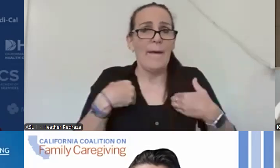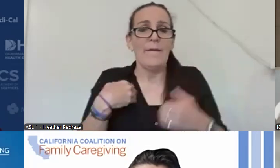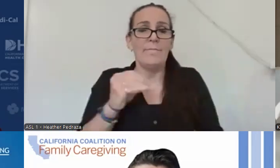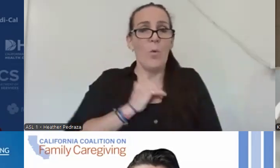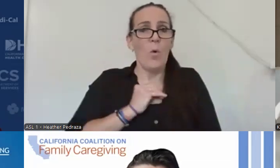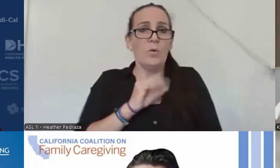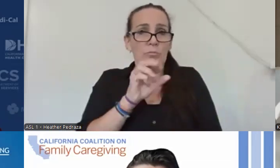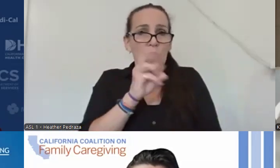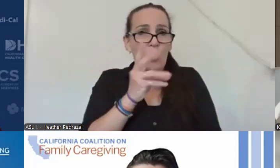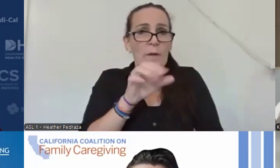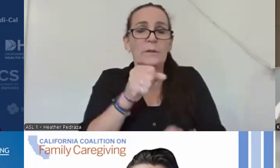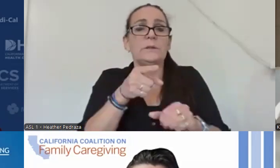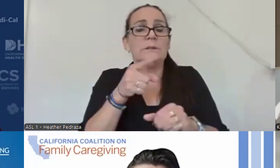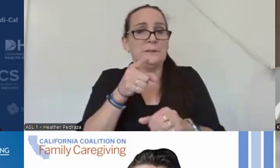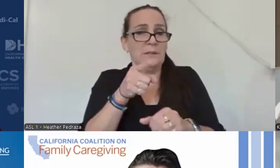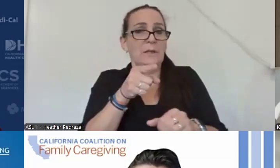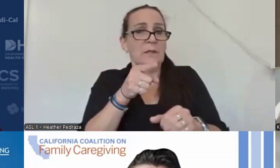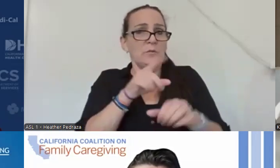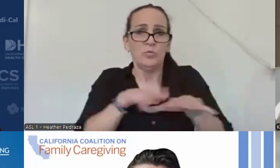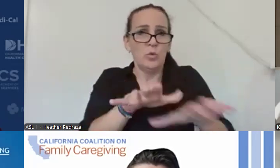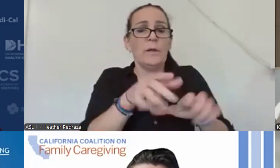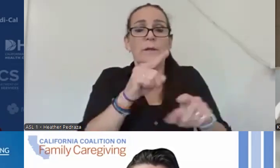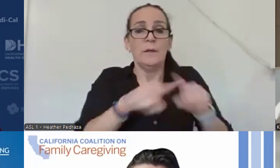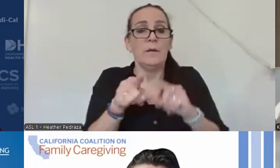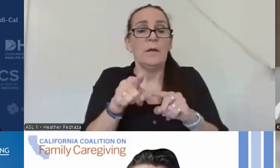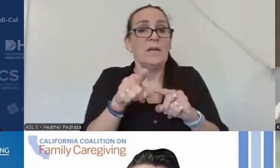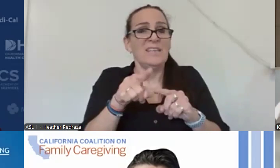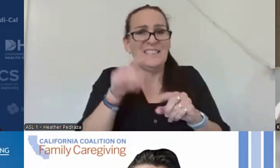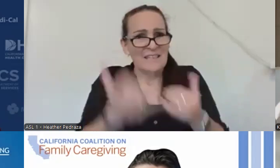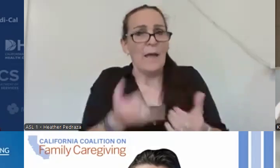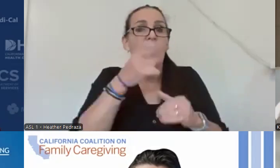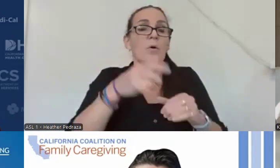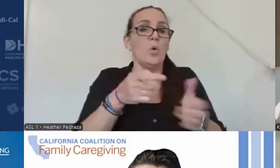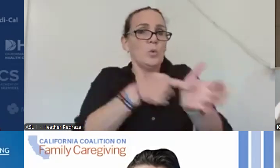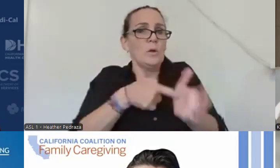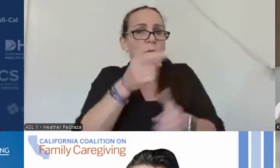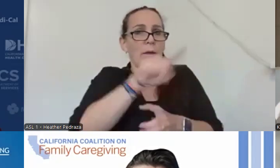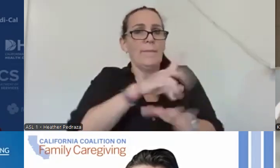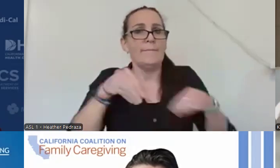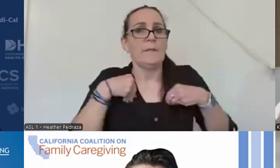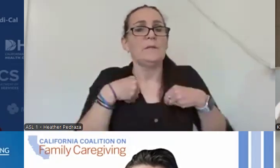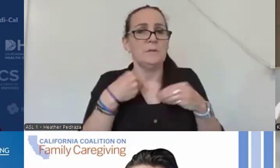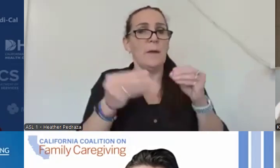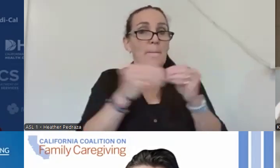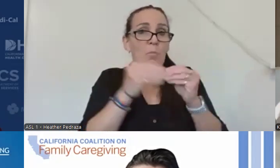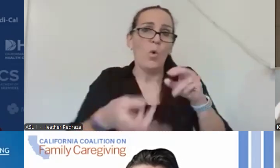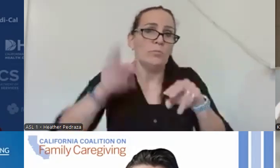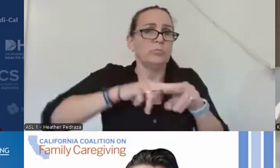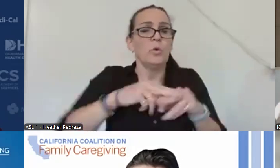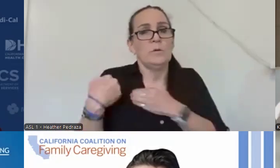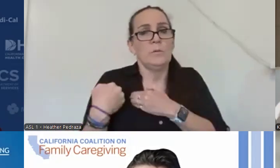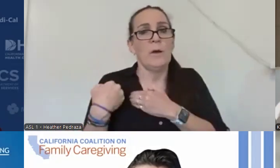doing things to be able to take on yet more. And so I'm just concerned about the